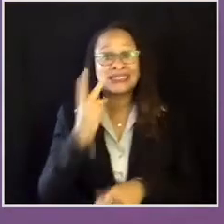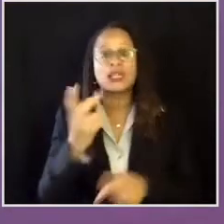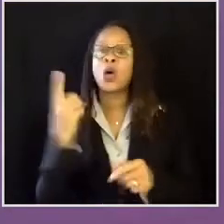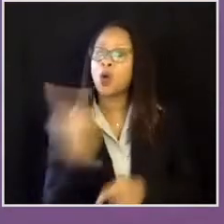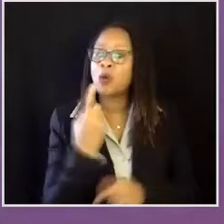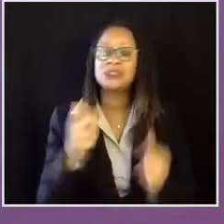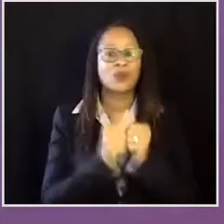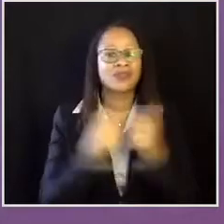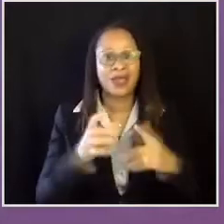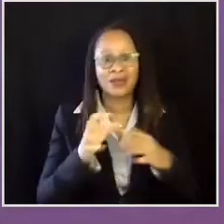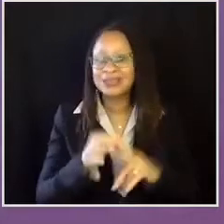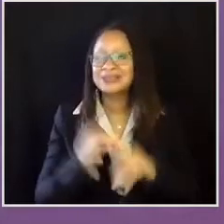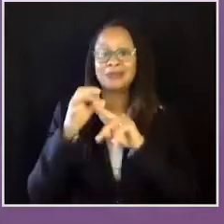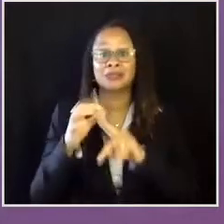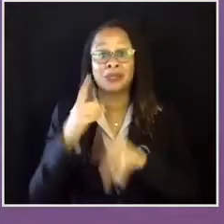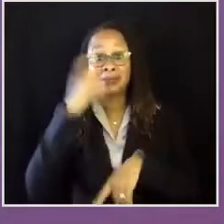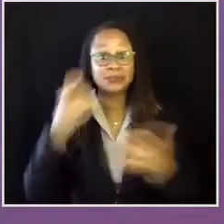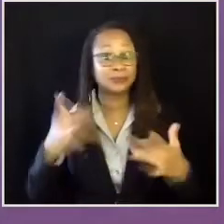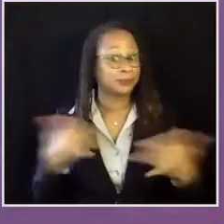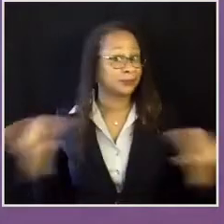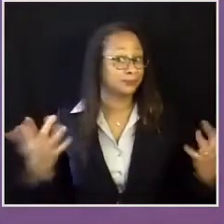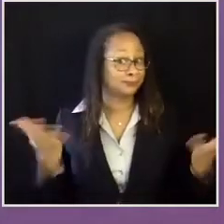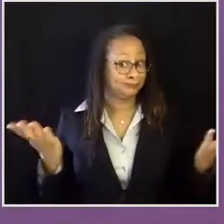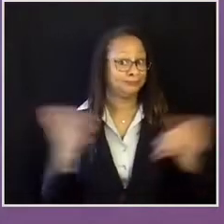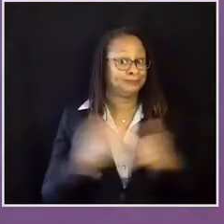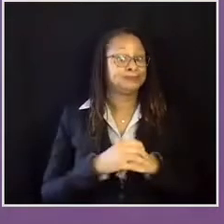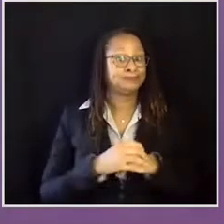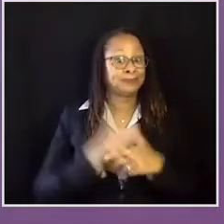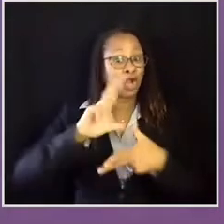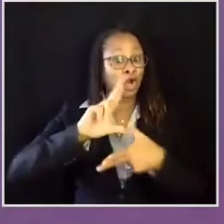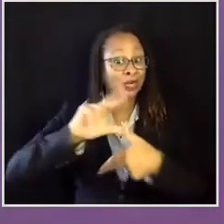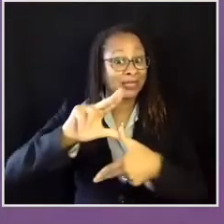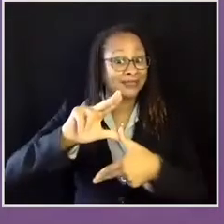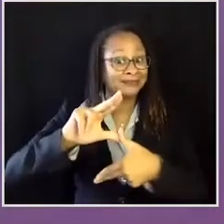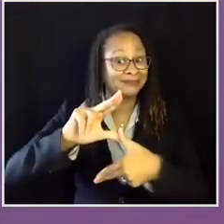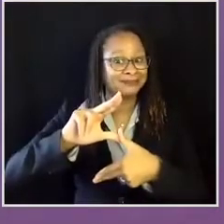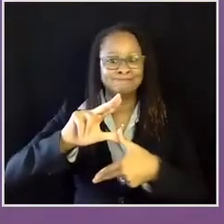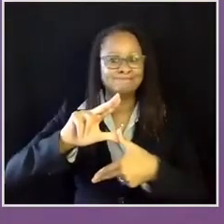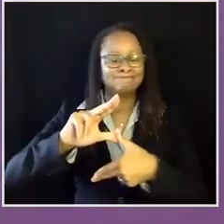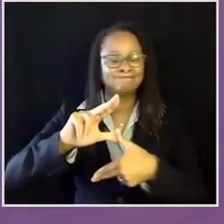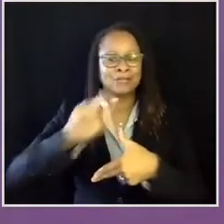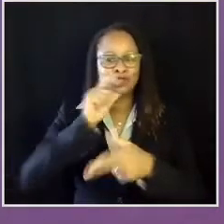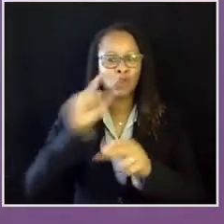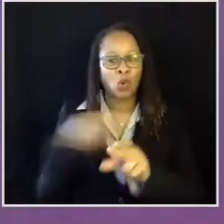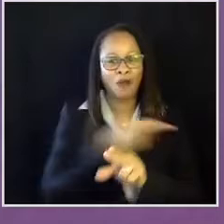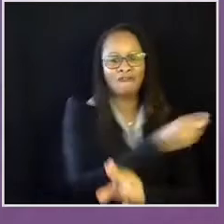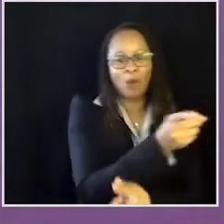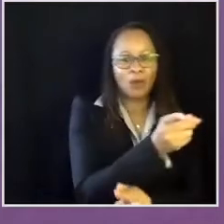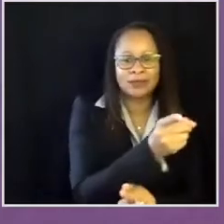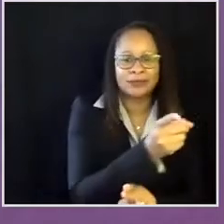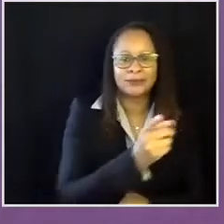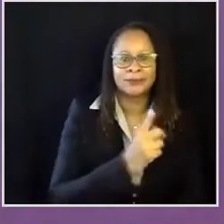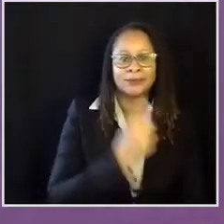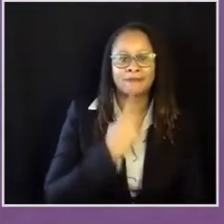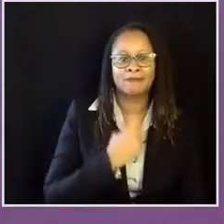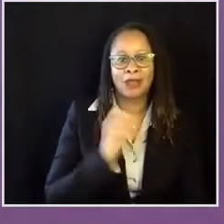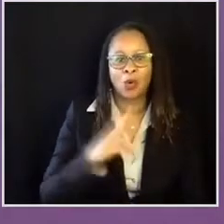Because here's the deal. Hurricanes don't swerve to avoid red states or blue